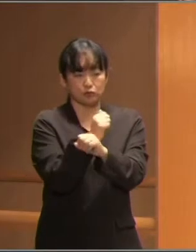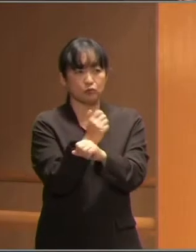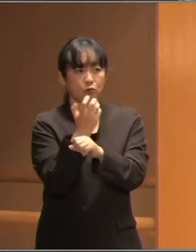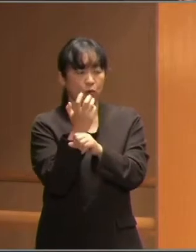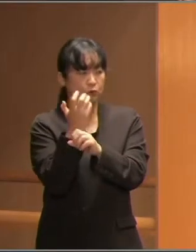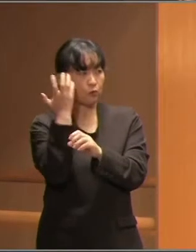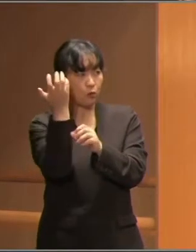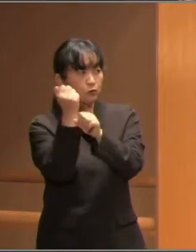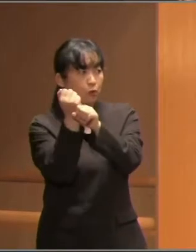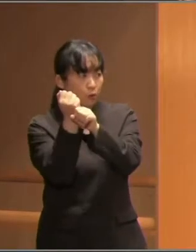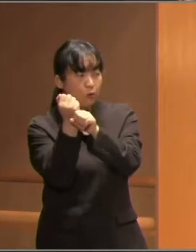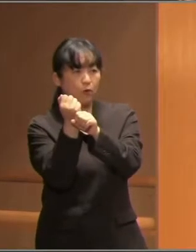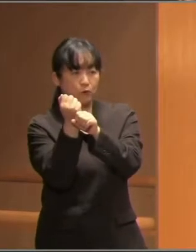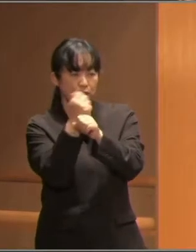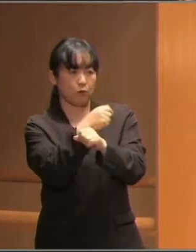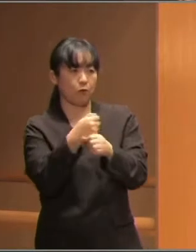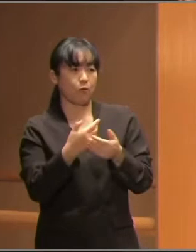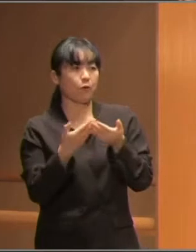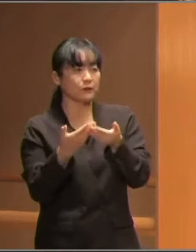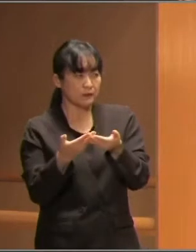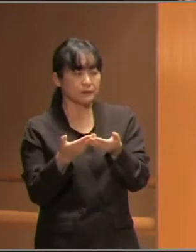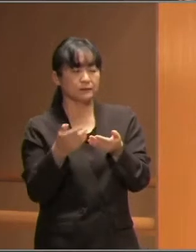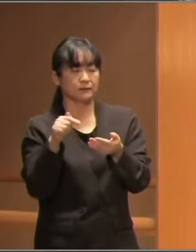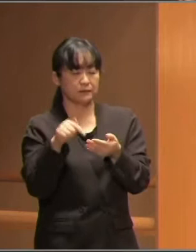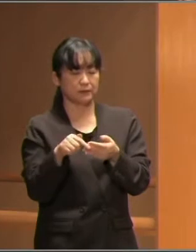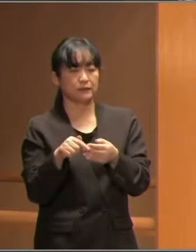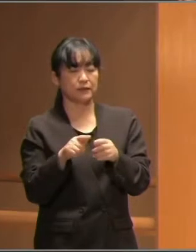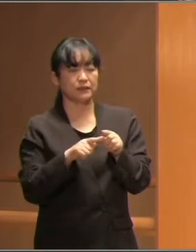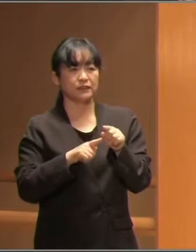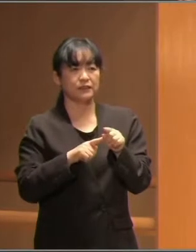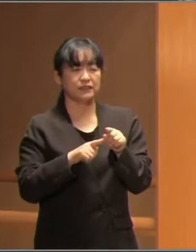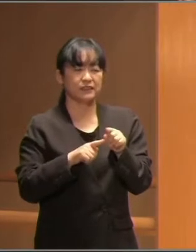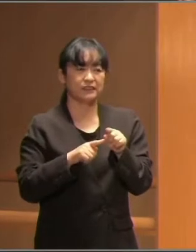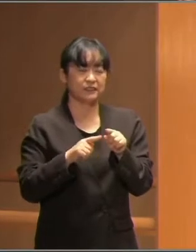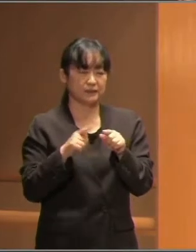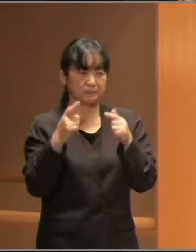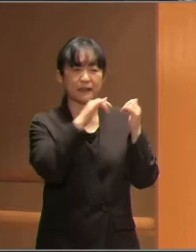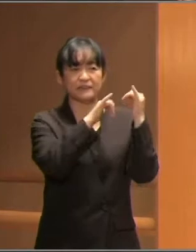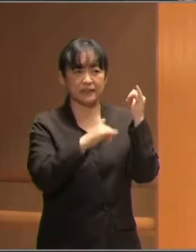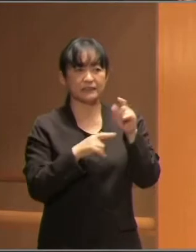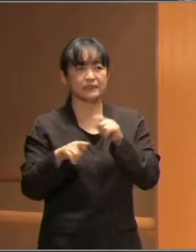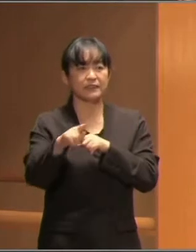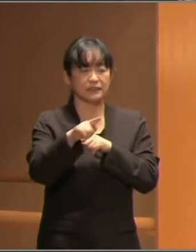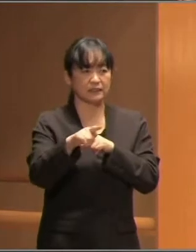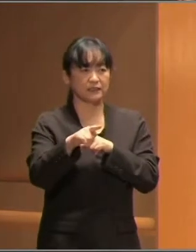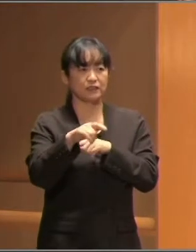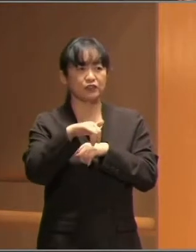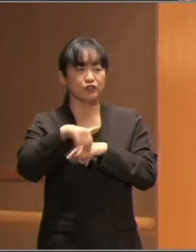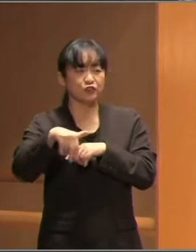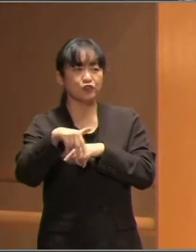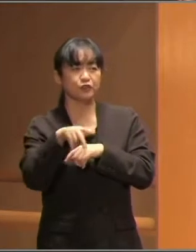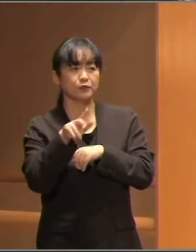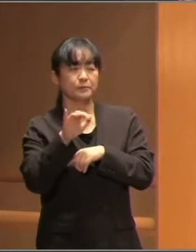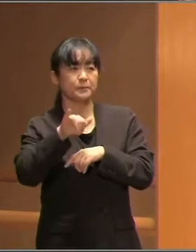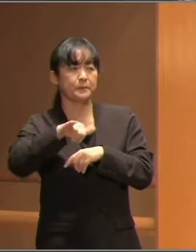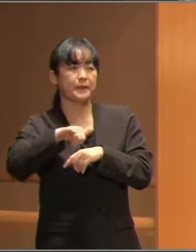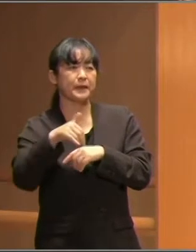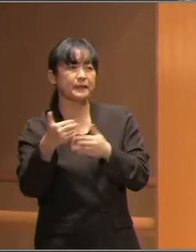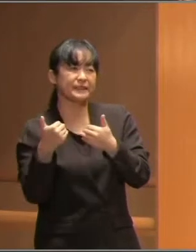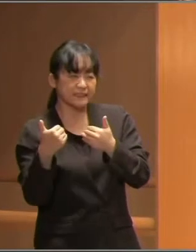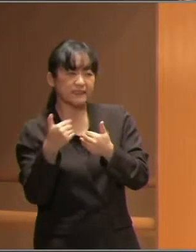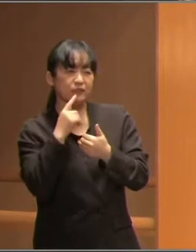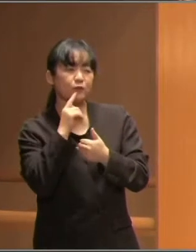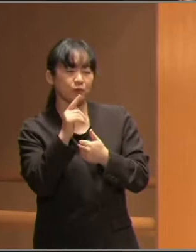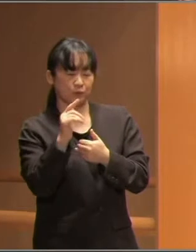And always be studious and creative, striving to stay ahead of the times. This statement